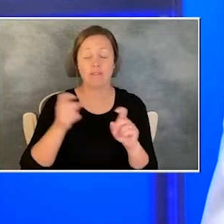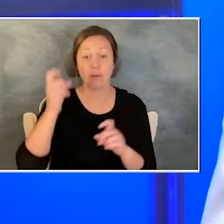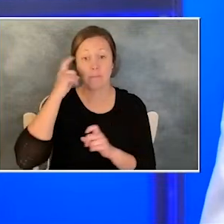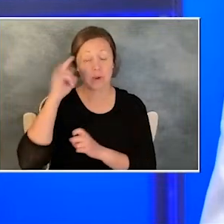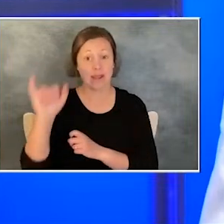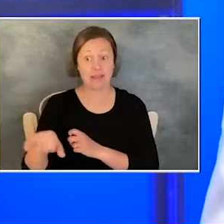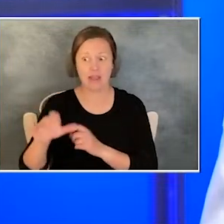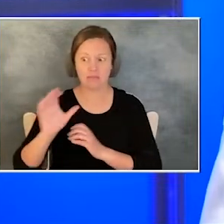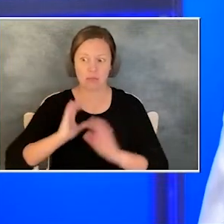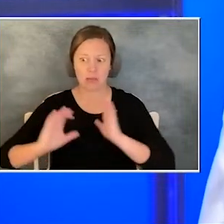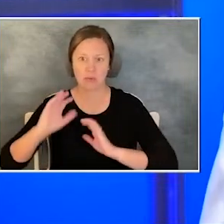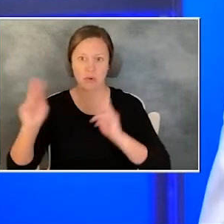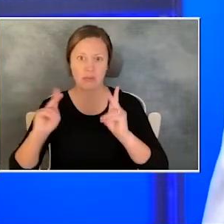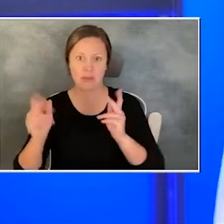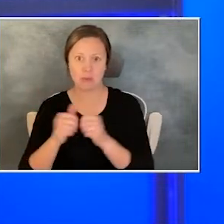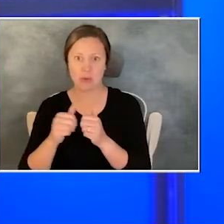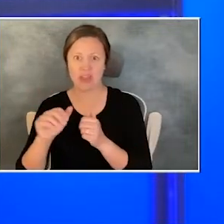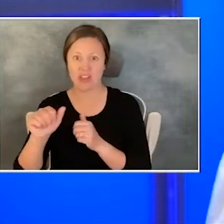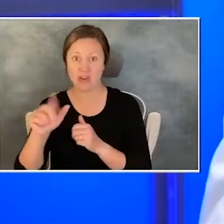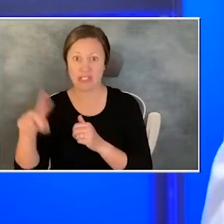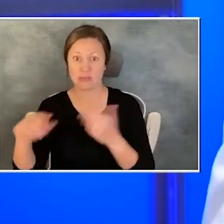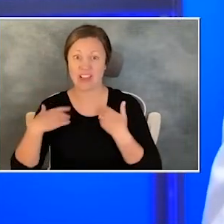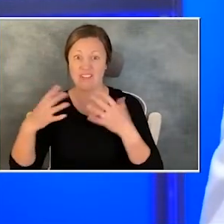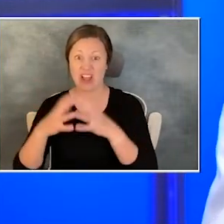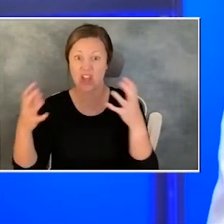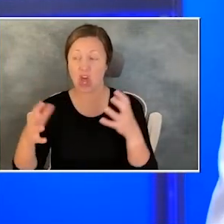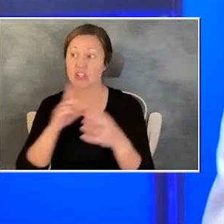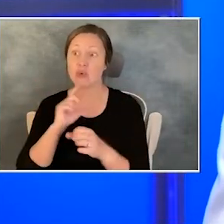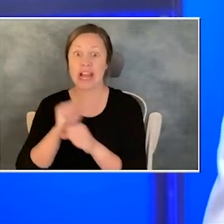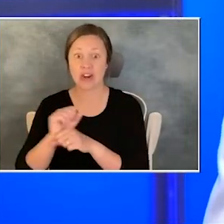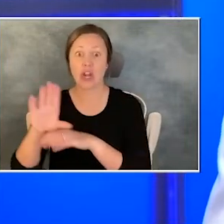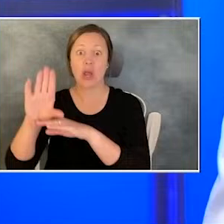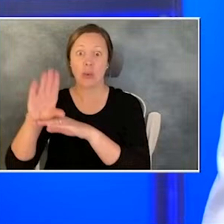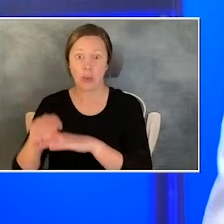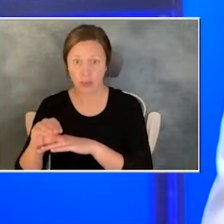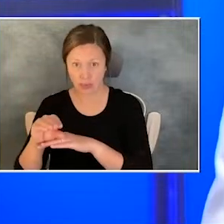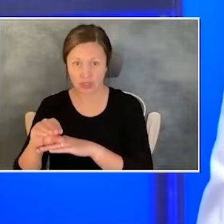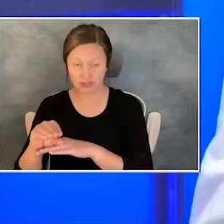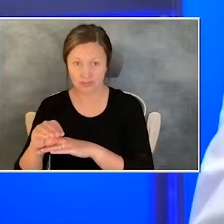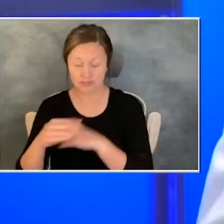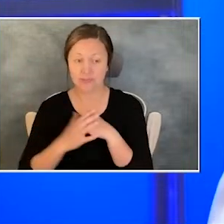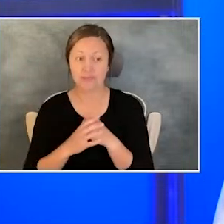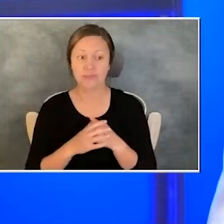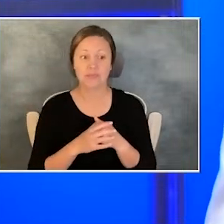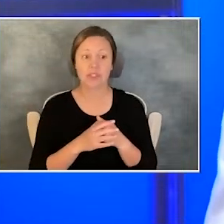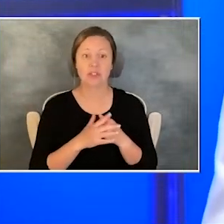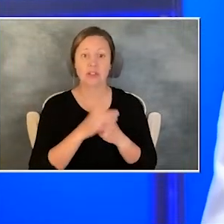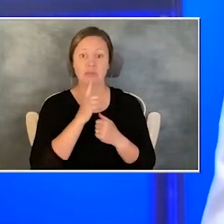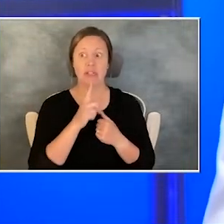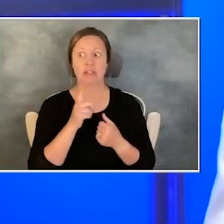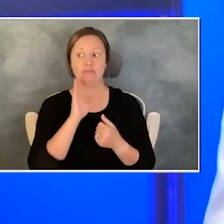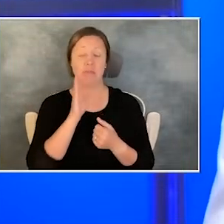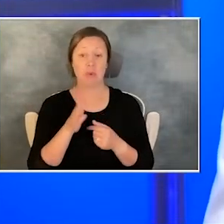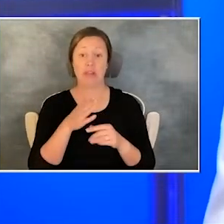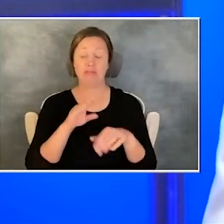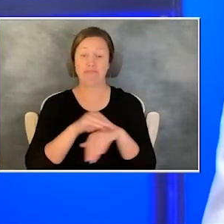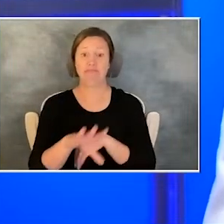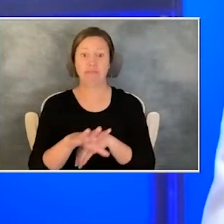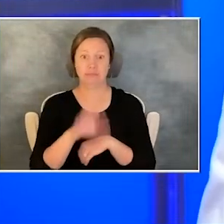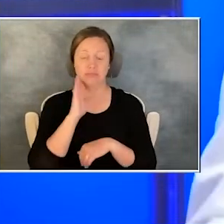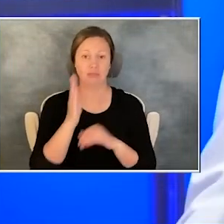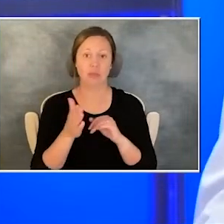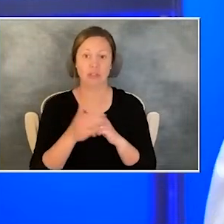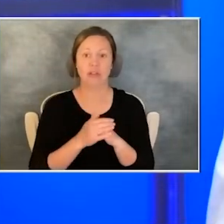people with Alzheimer's. So we're able to now pull that out of the brain, and it has an impact. We know we're going to have